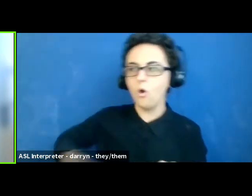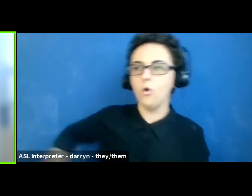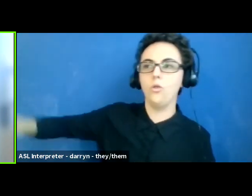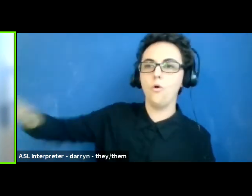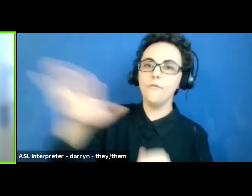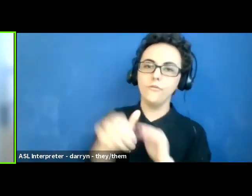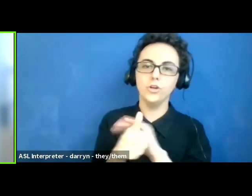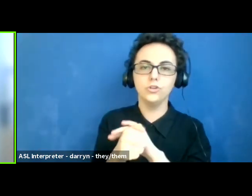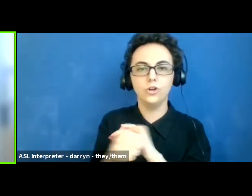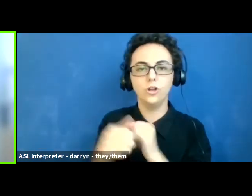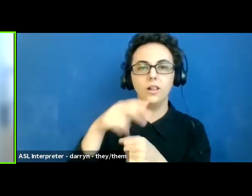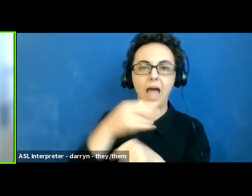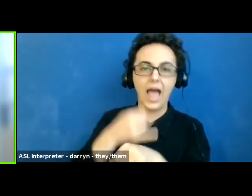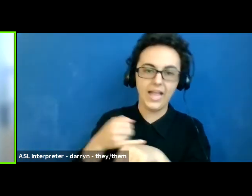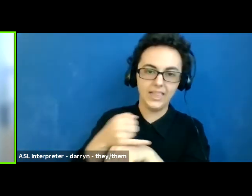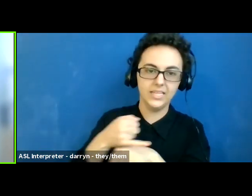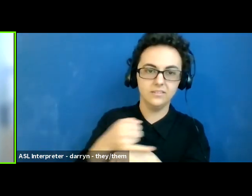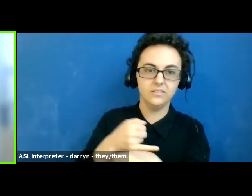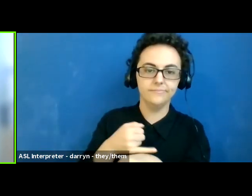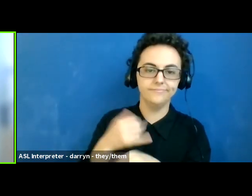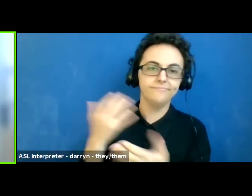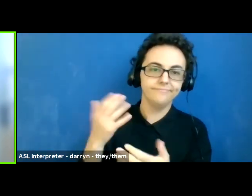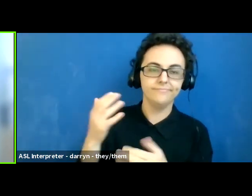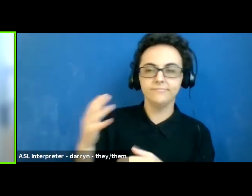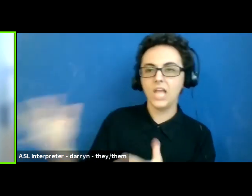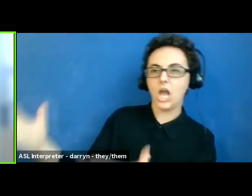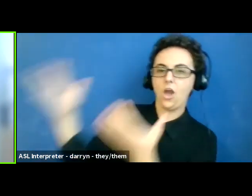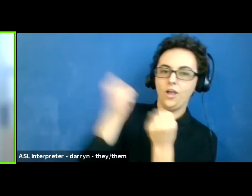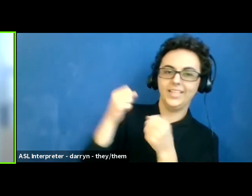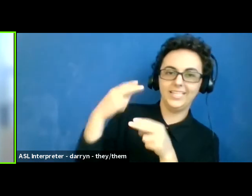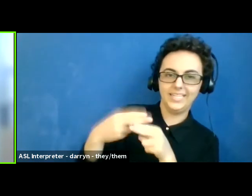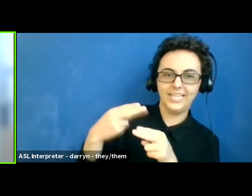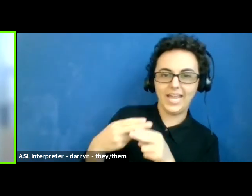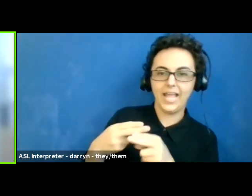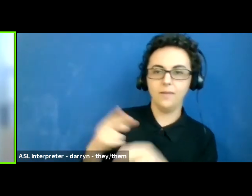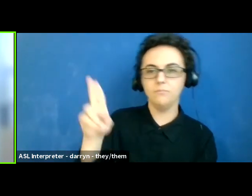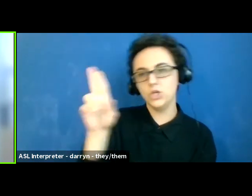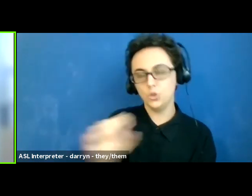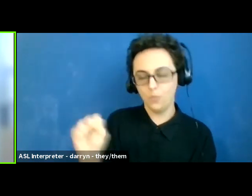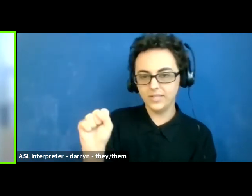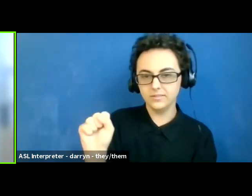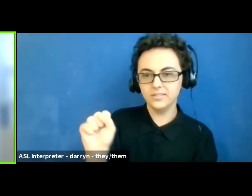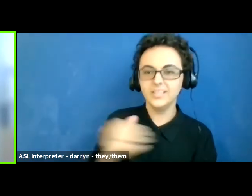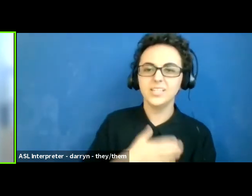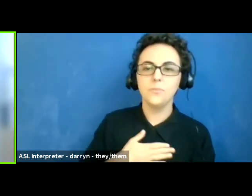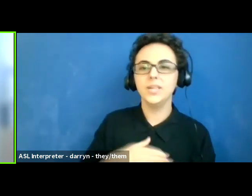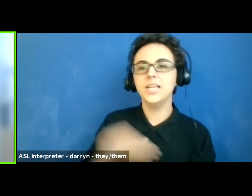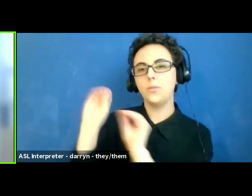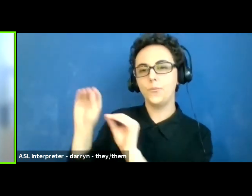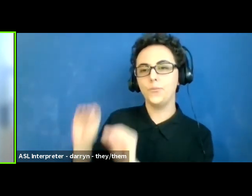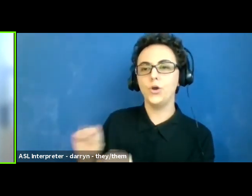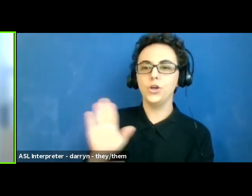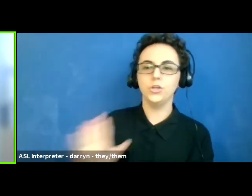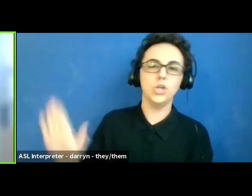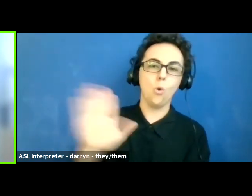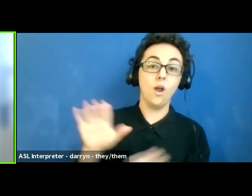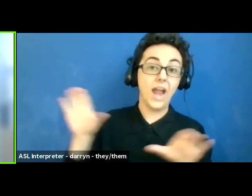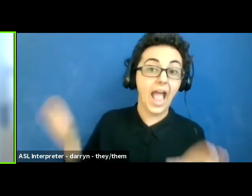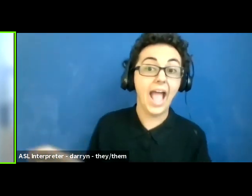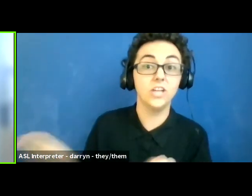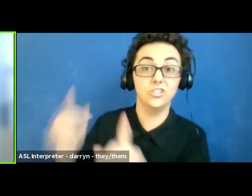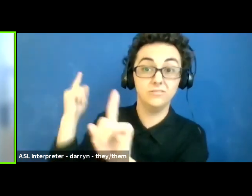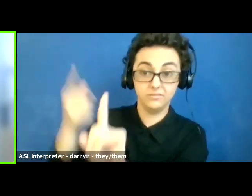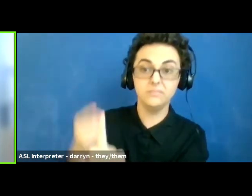United States. Please also share your own opportunities for action in the chat. It's also important to recognize and support the